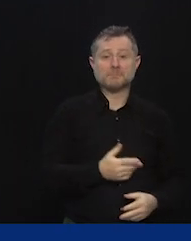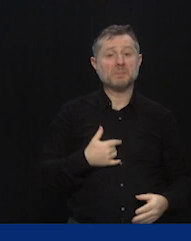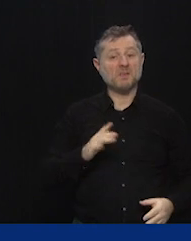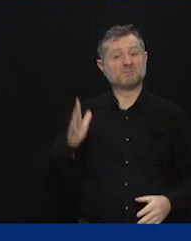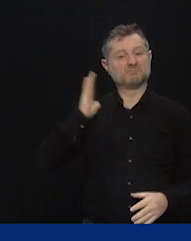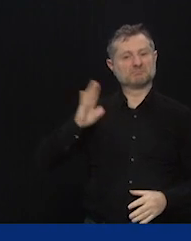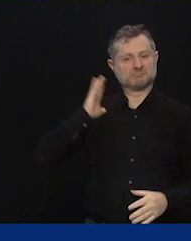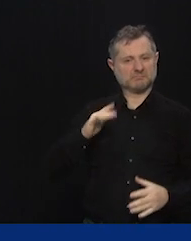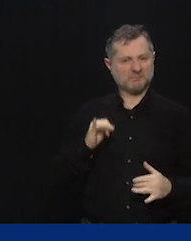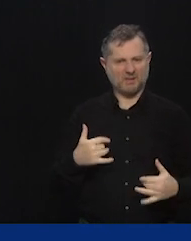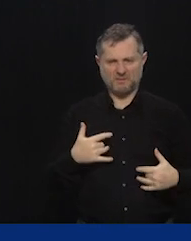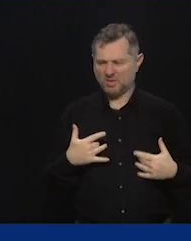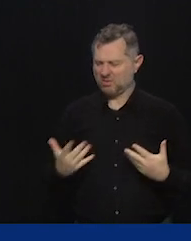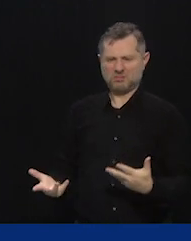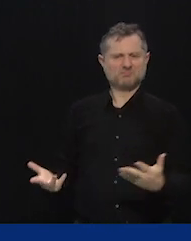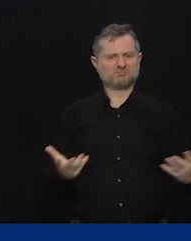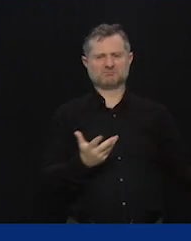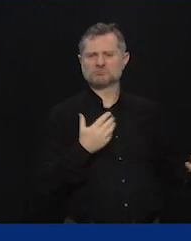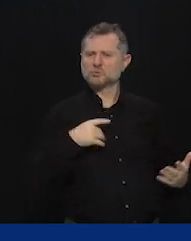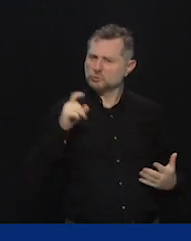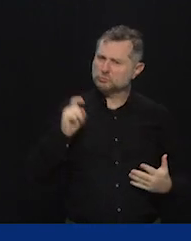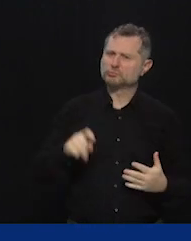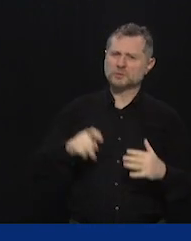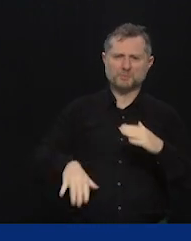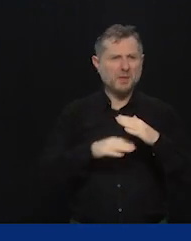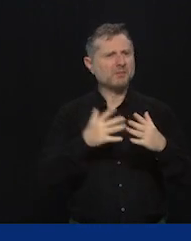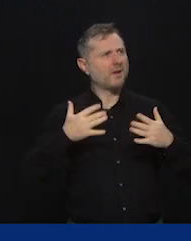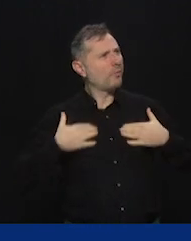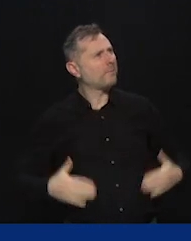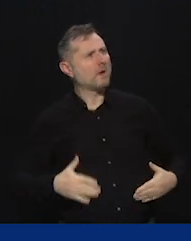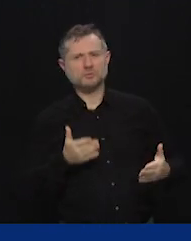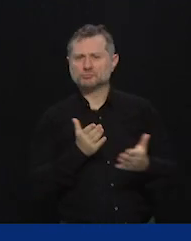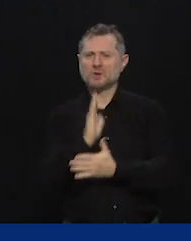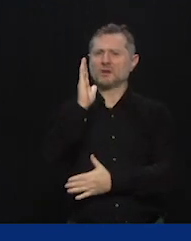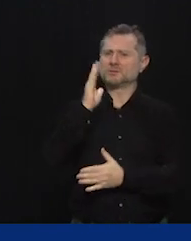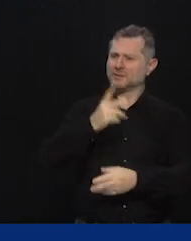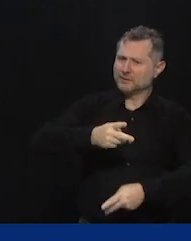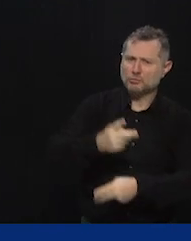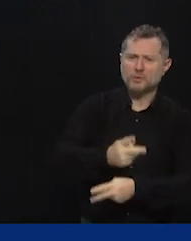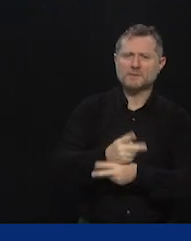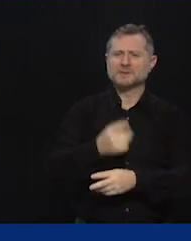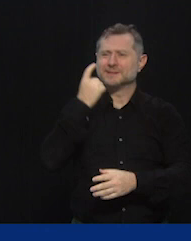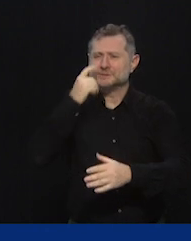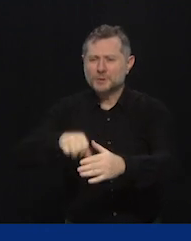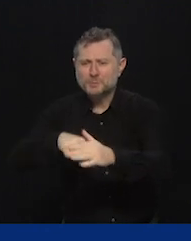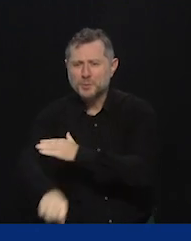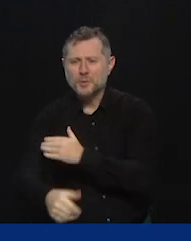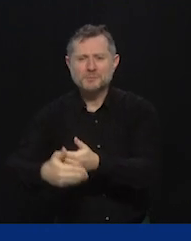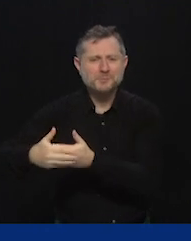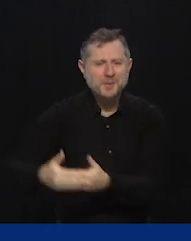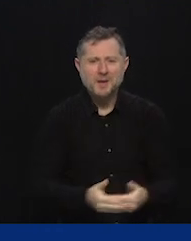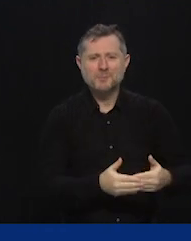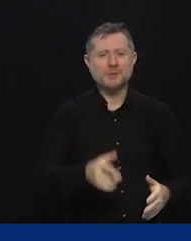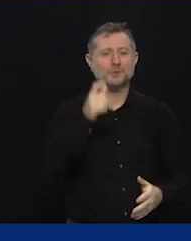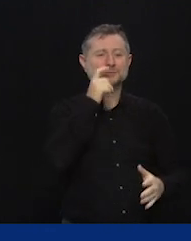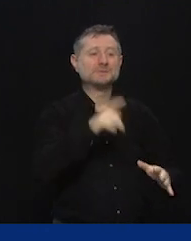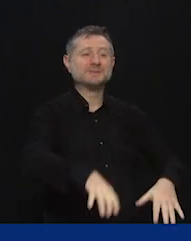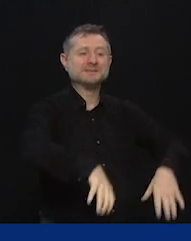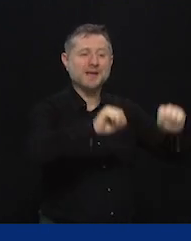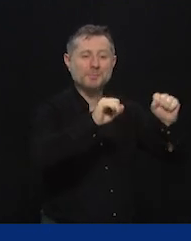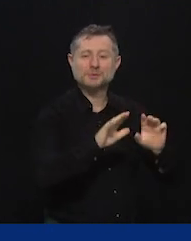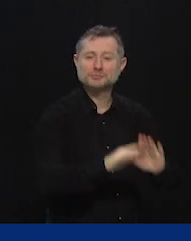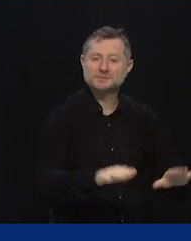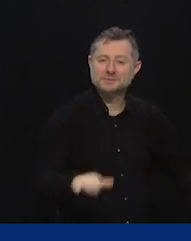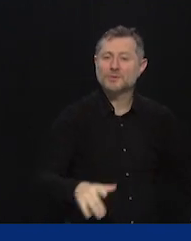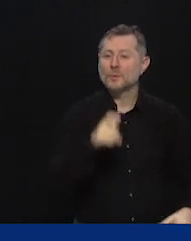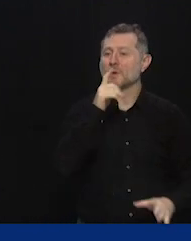take care of your newborn or your adopted child or your family members when they are desperately in need of someone to just hold their hand.